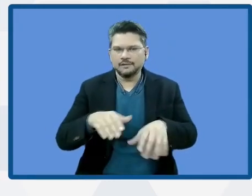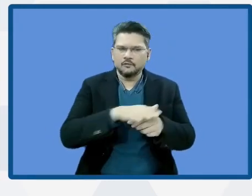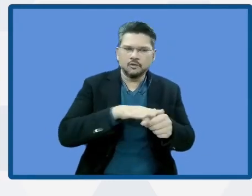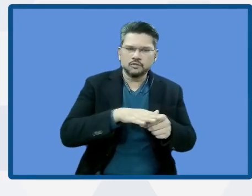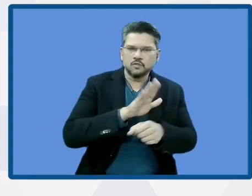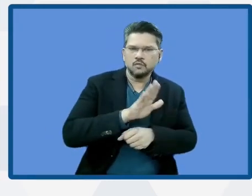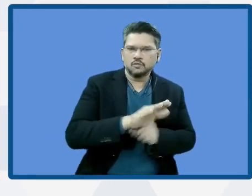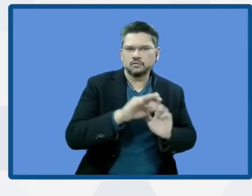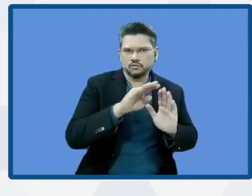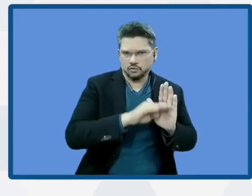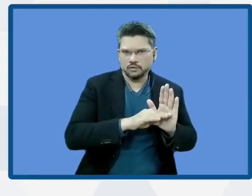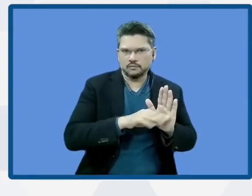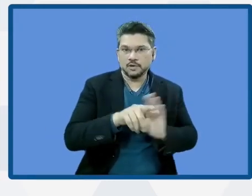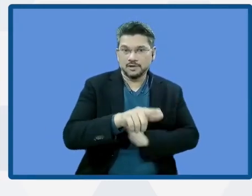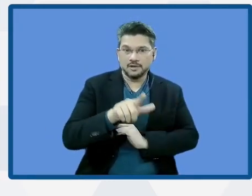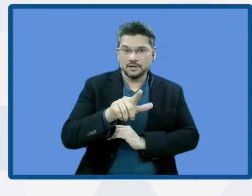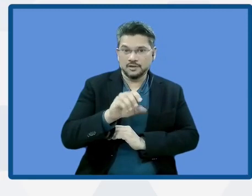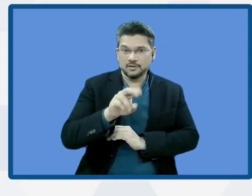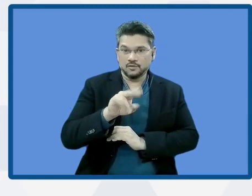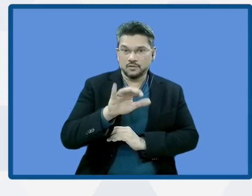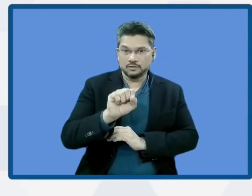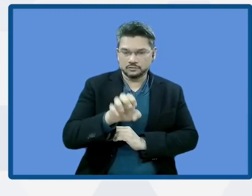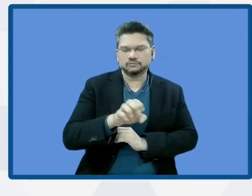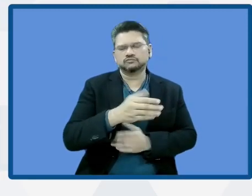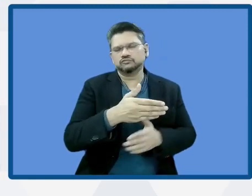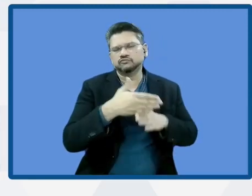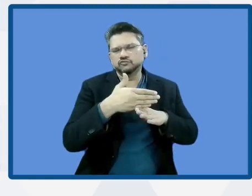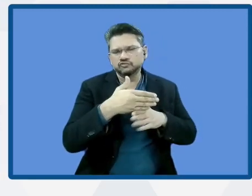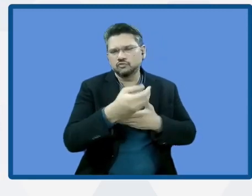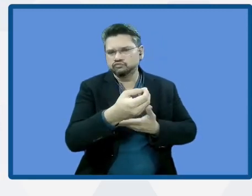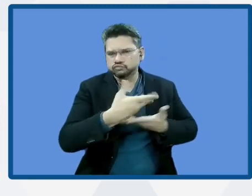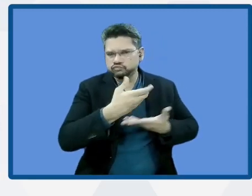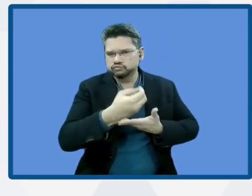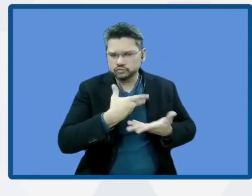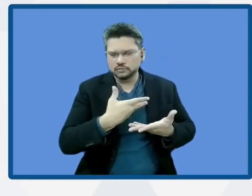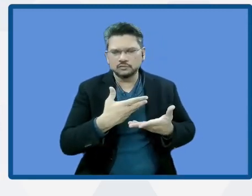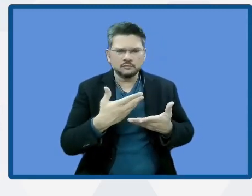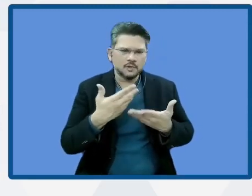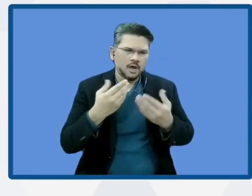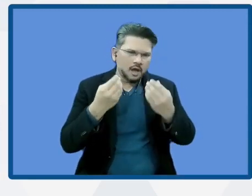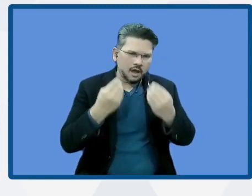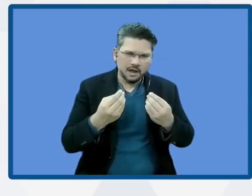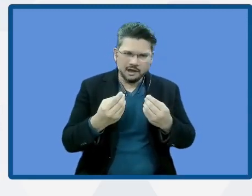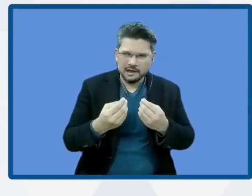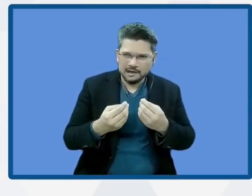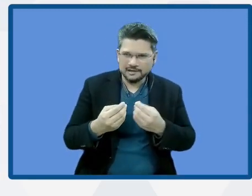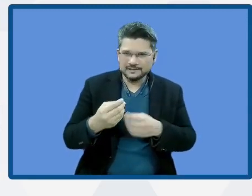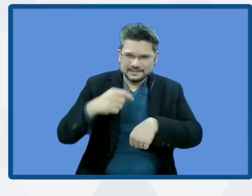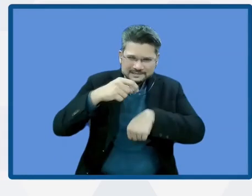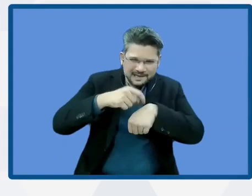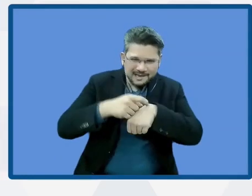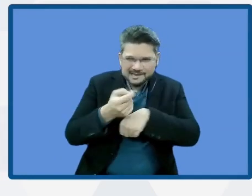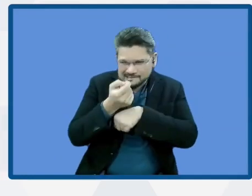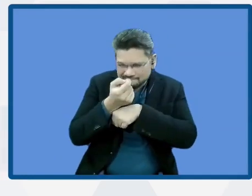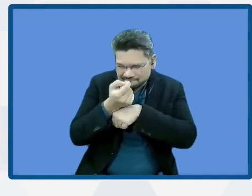with us how these very few seconds that we gain through early warning systems for